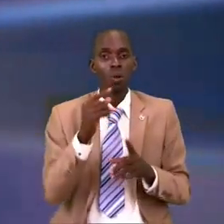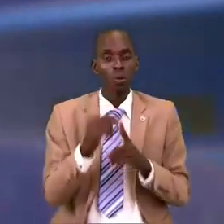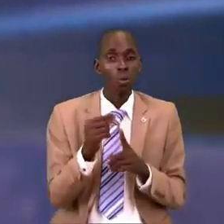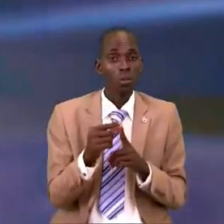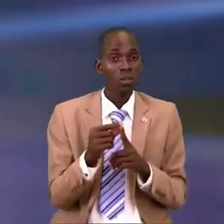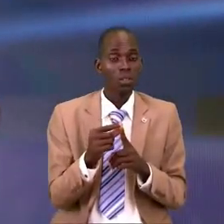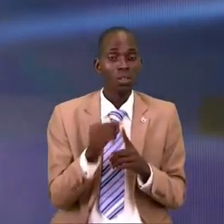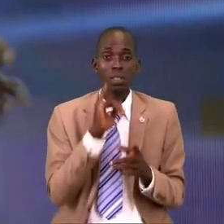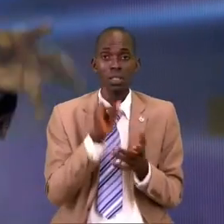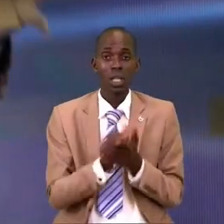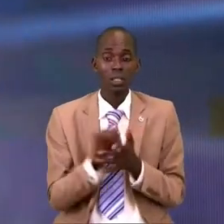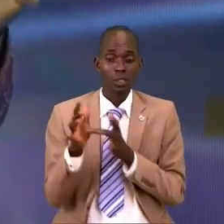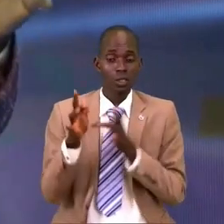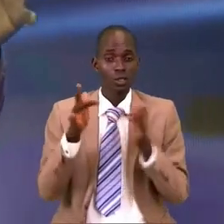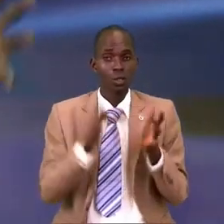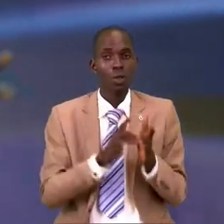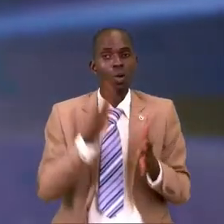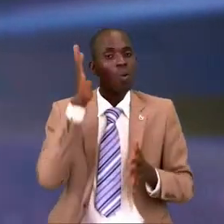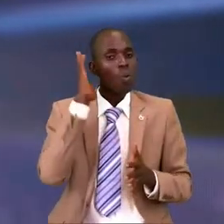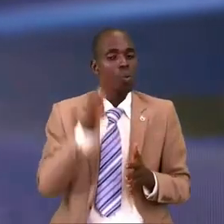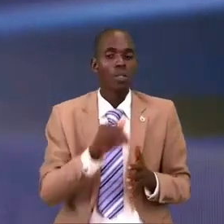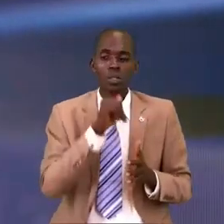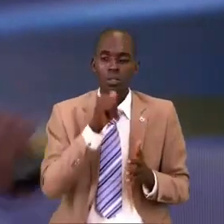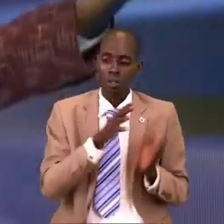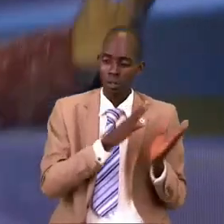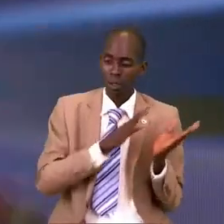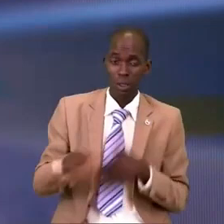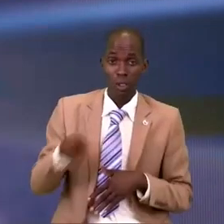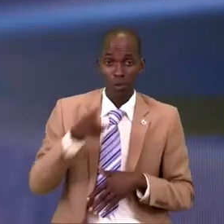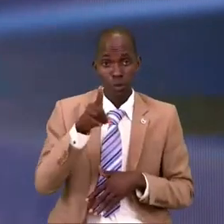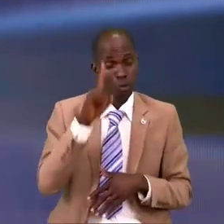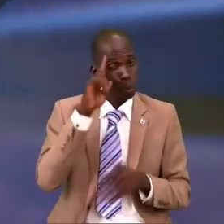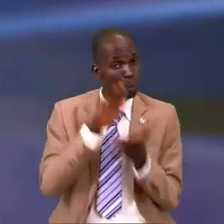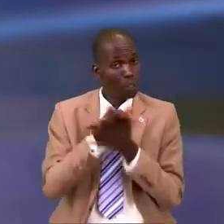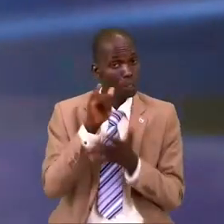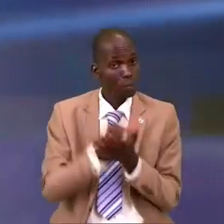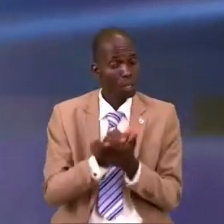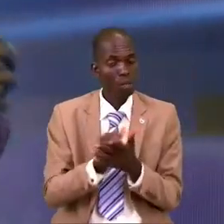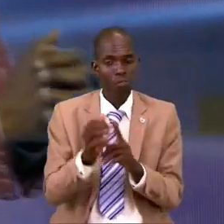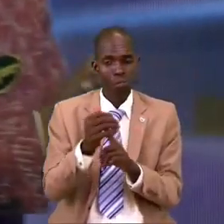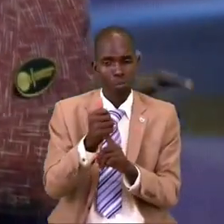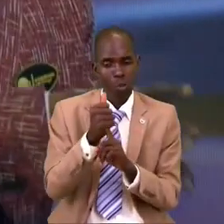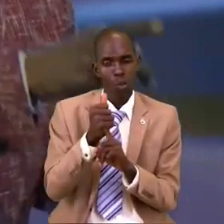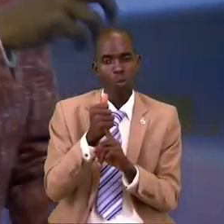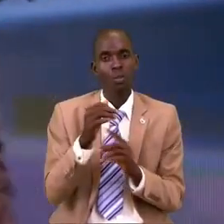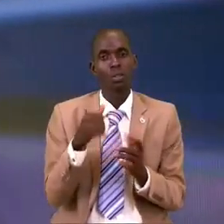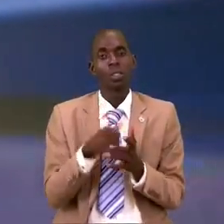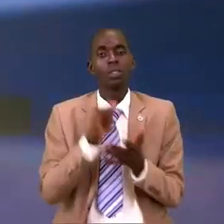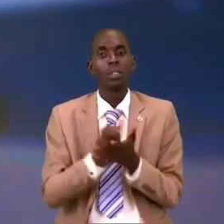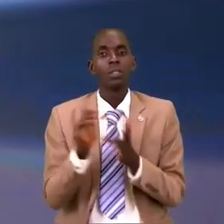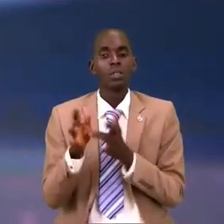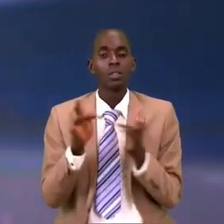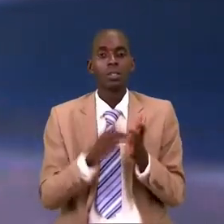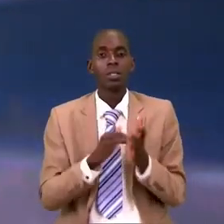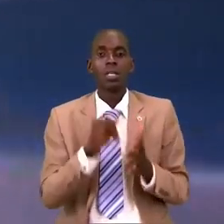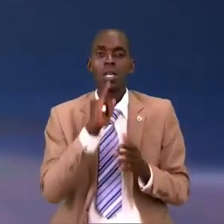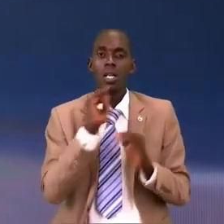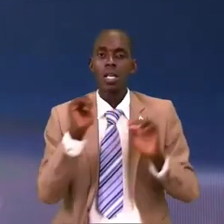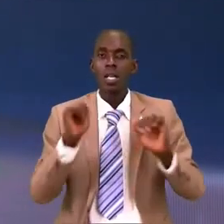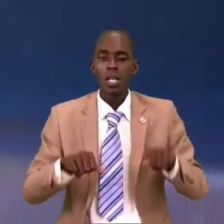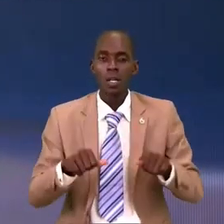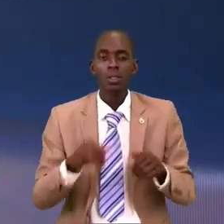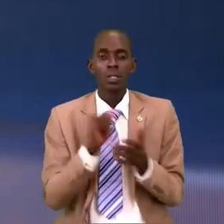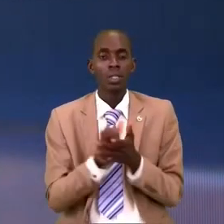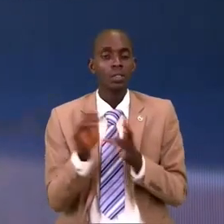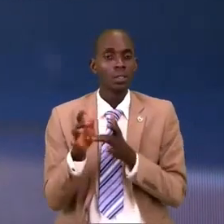Jesus is able and Jesus will cleanse me. Our profession, that Jesus will